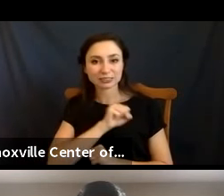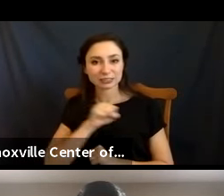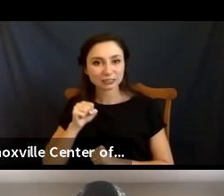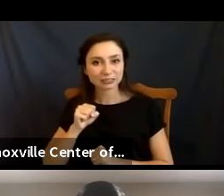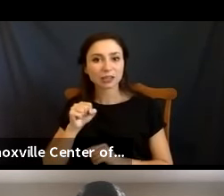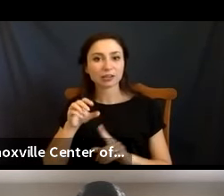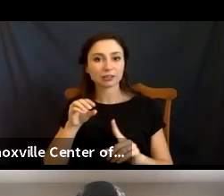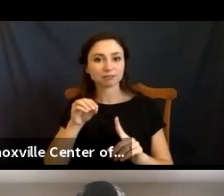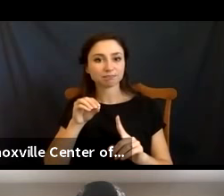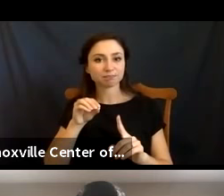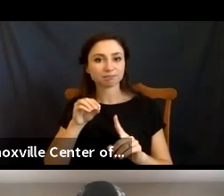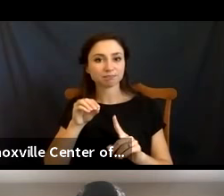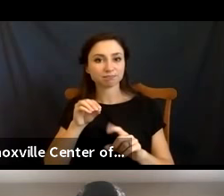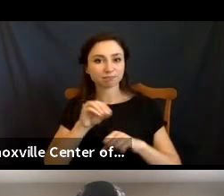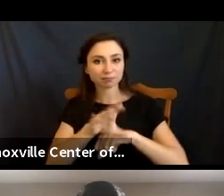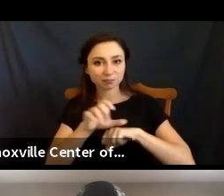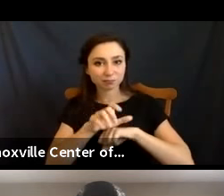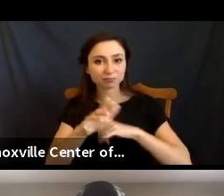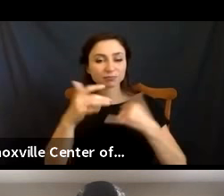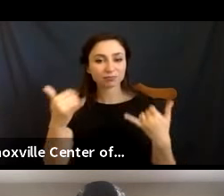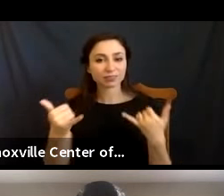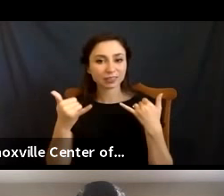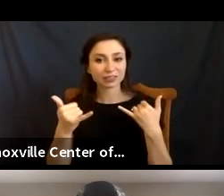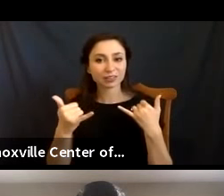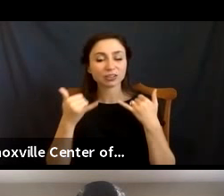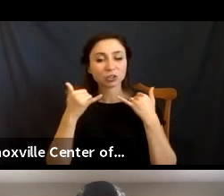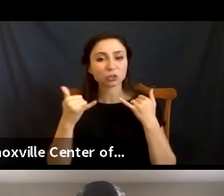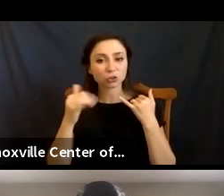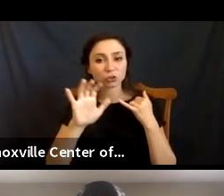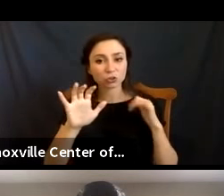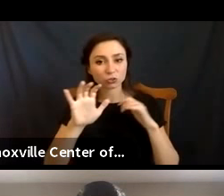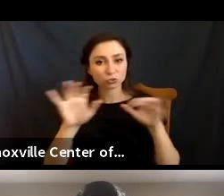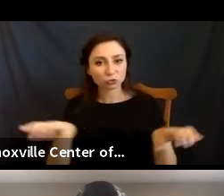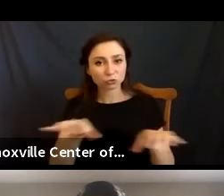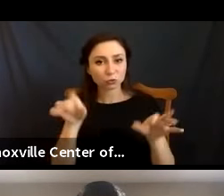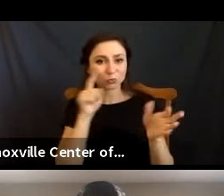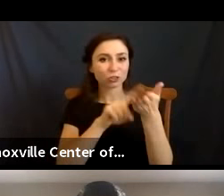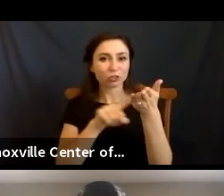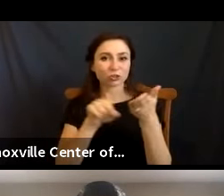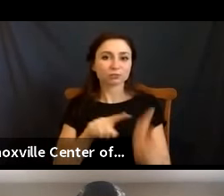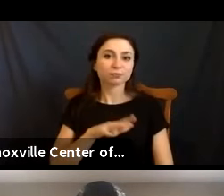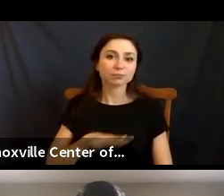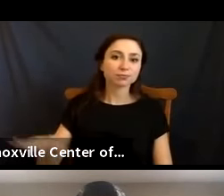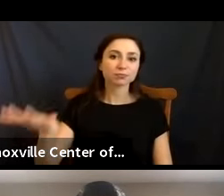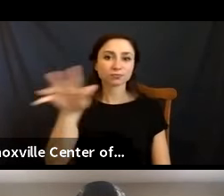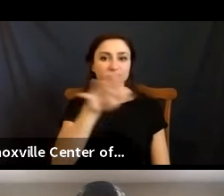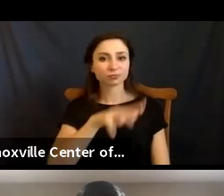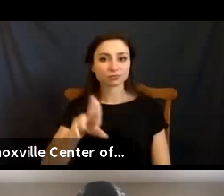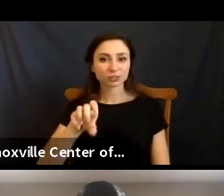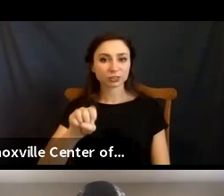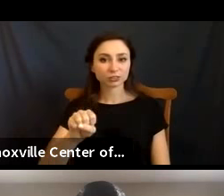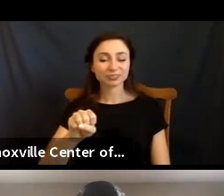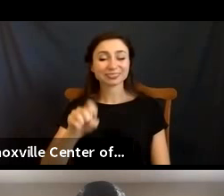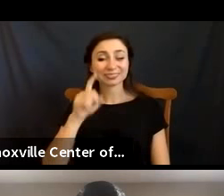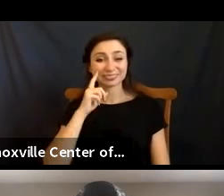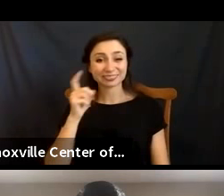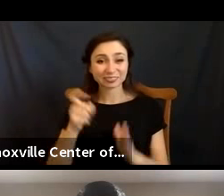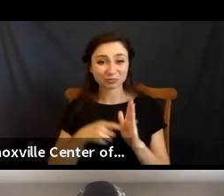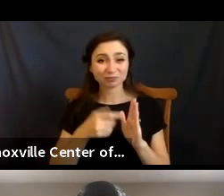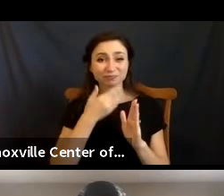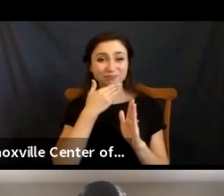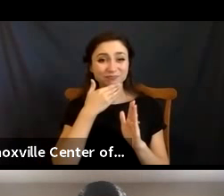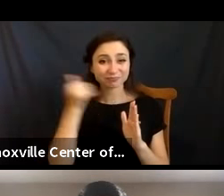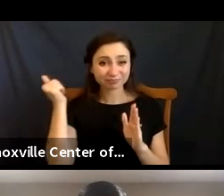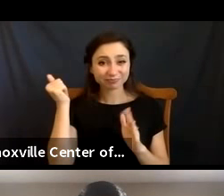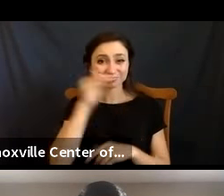director, and they're currently doing seroprevalence studies across the US. And they found that at best, most across the